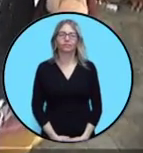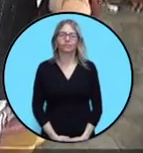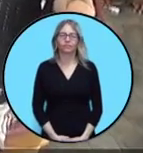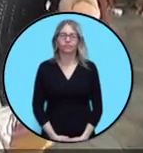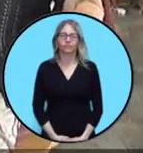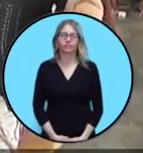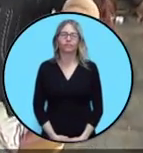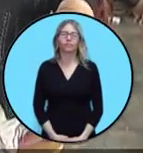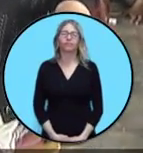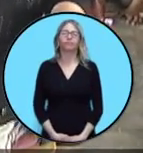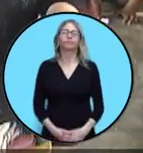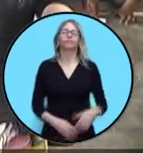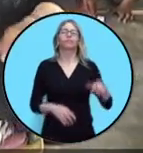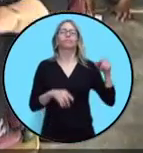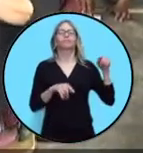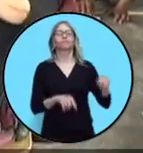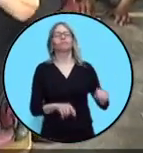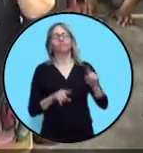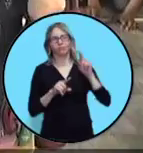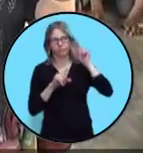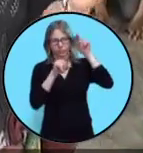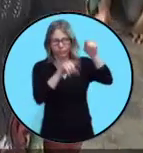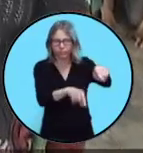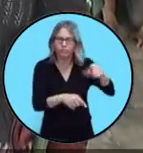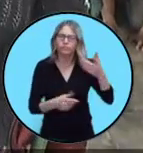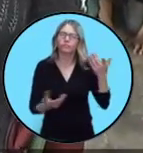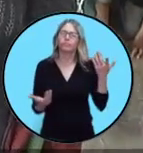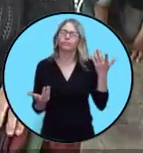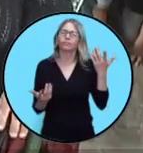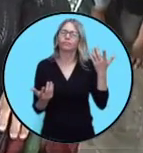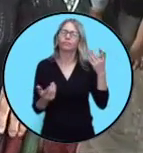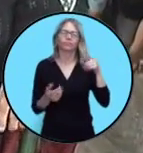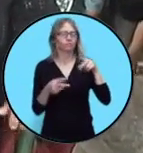Back then they didn't have doctors.